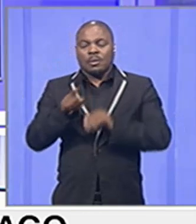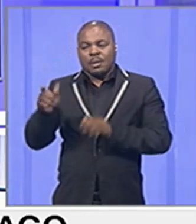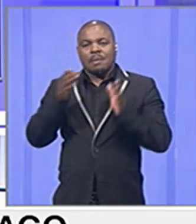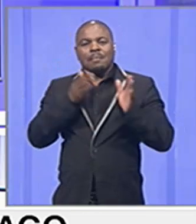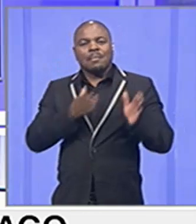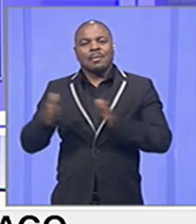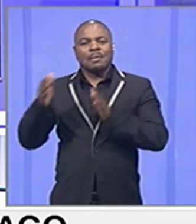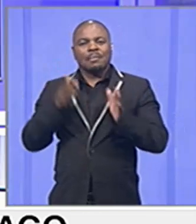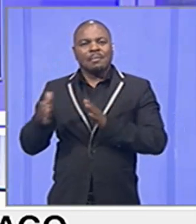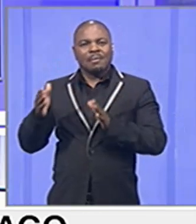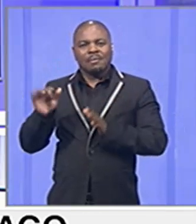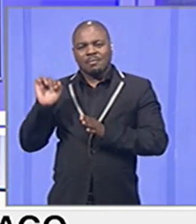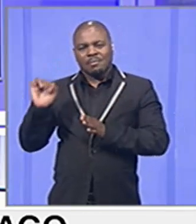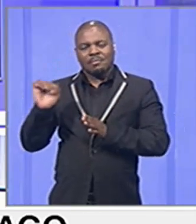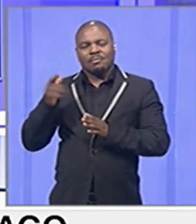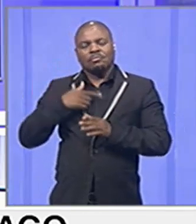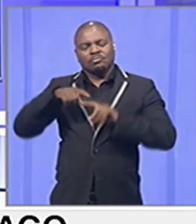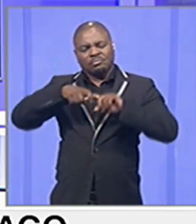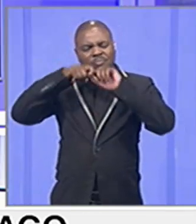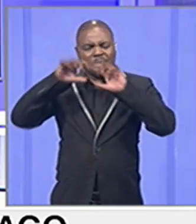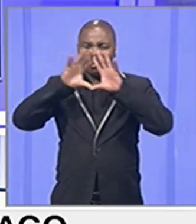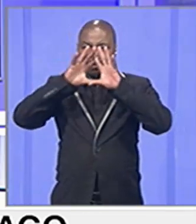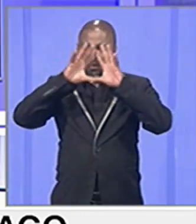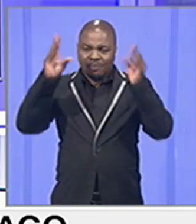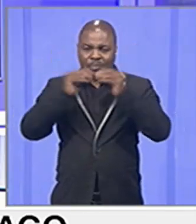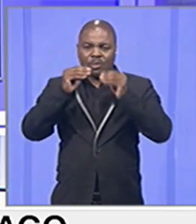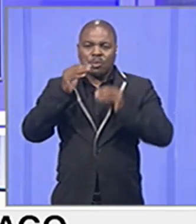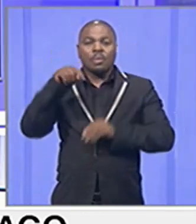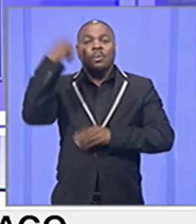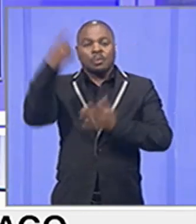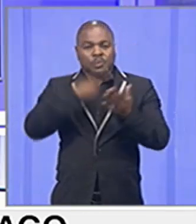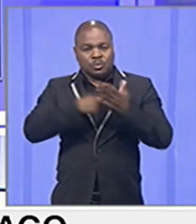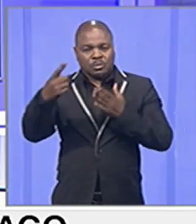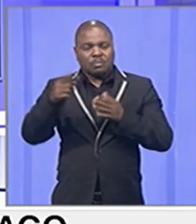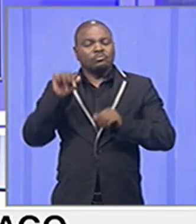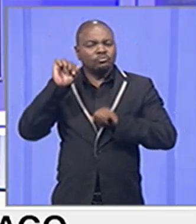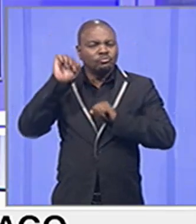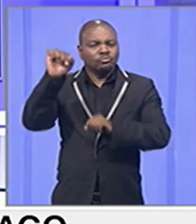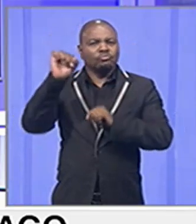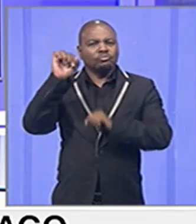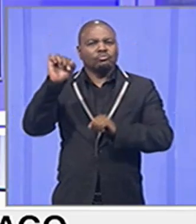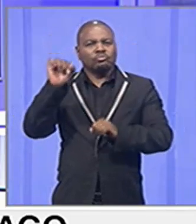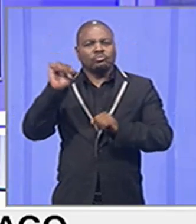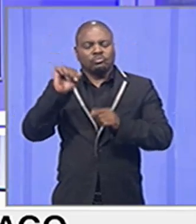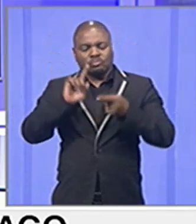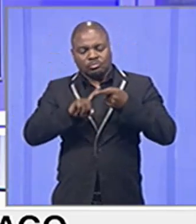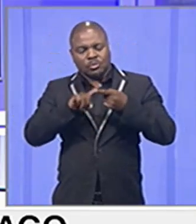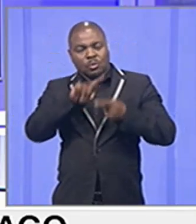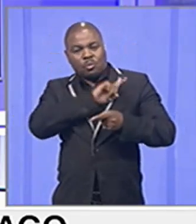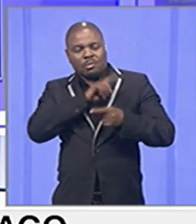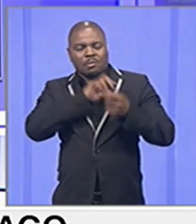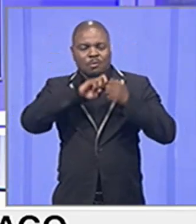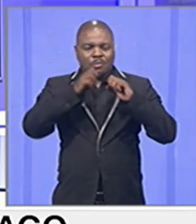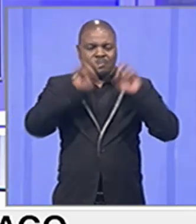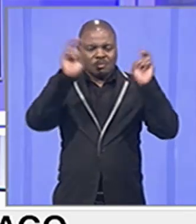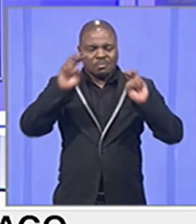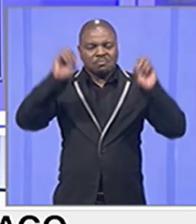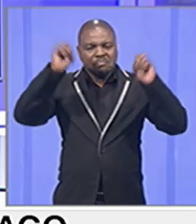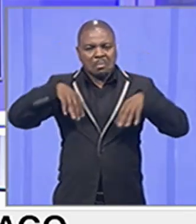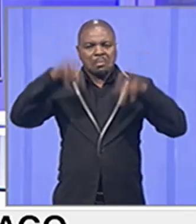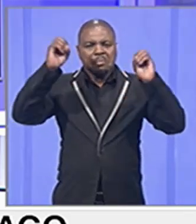ke EFF ya go emiša dilo ka moka tsi beke e tlago go ipelaetša gareng ga tše dingwe go kgaoga ga kabo ya